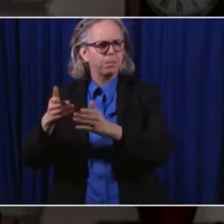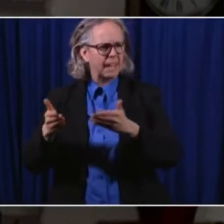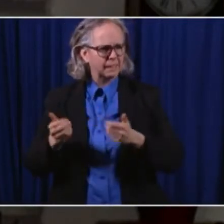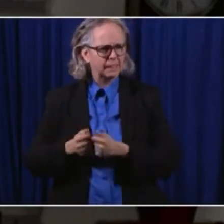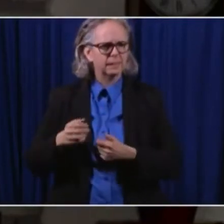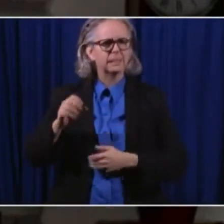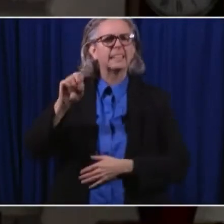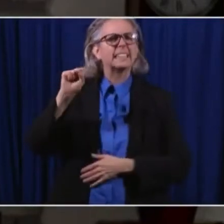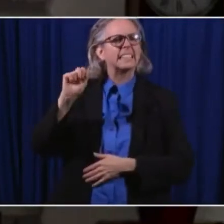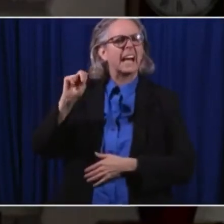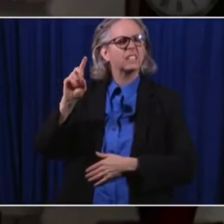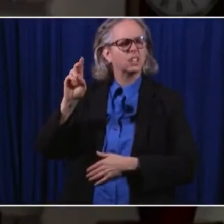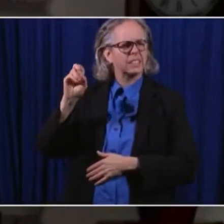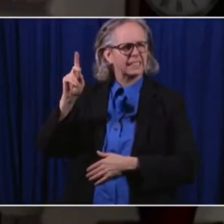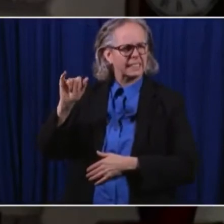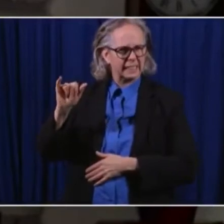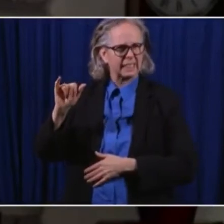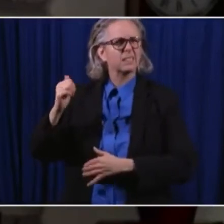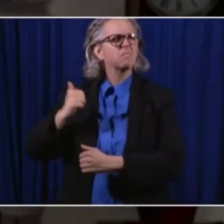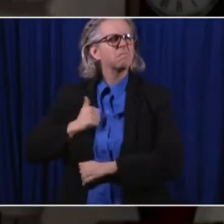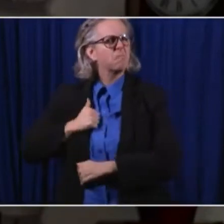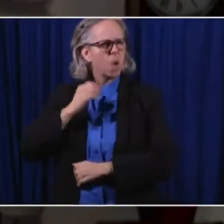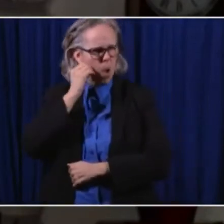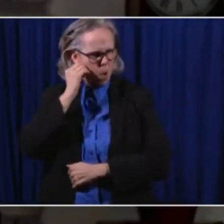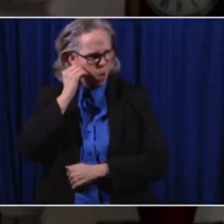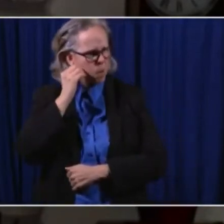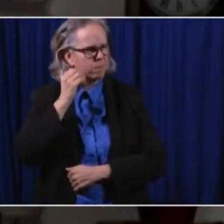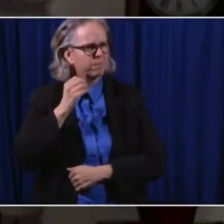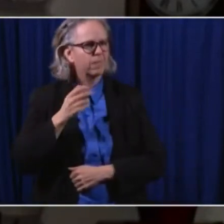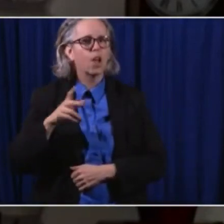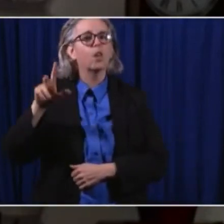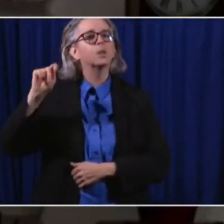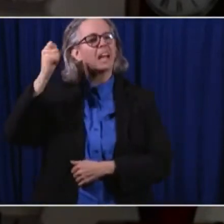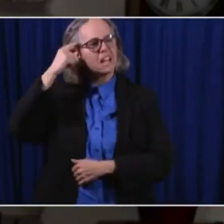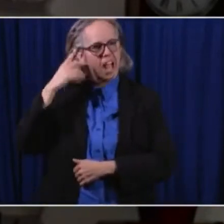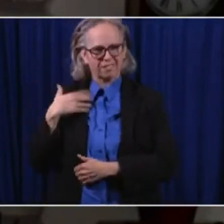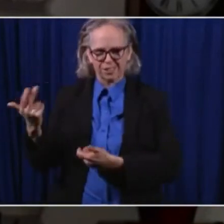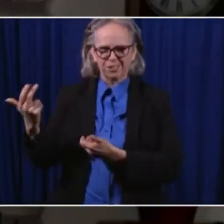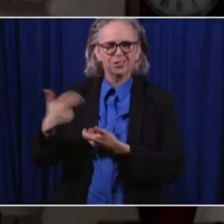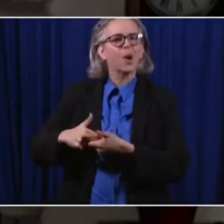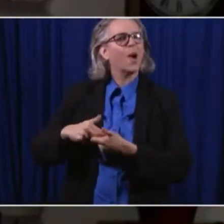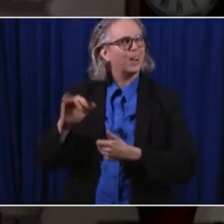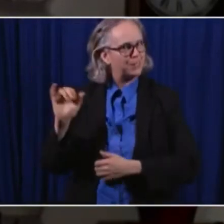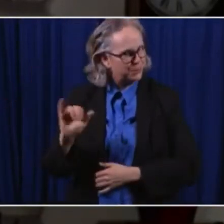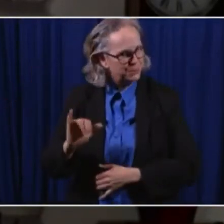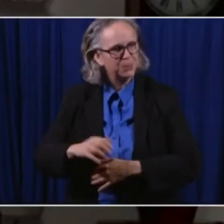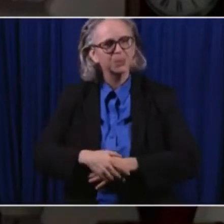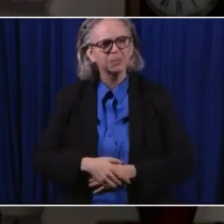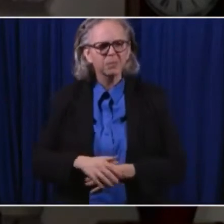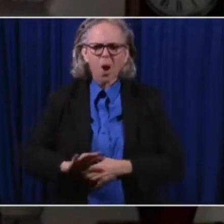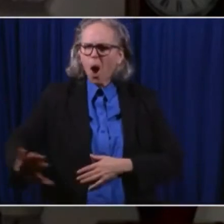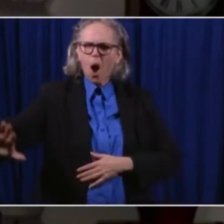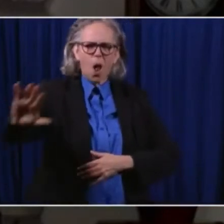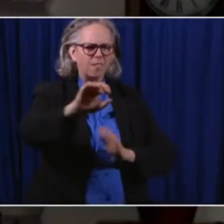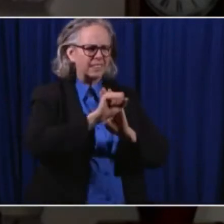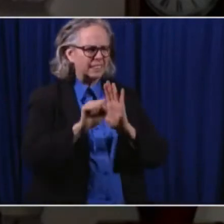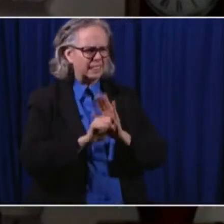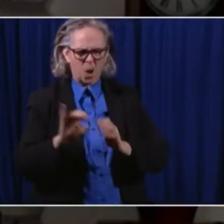in Georgetown at the Veterans Home there. So it was a good day across the state of Ohio. We're continuing to